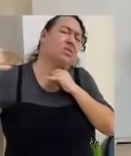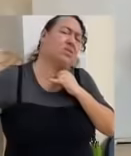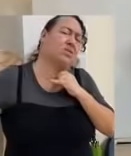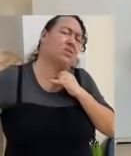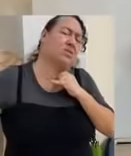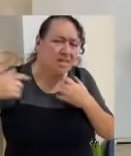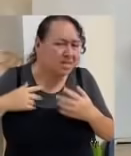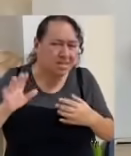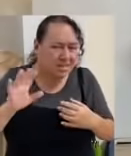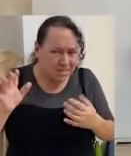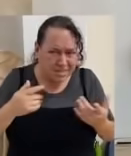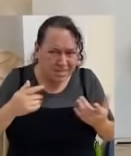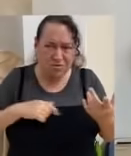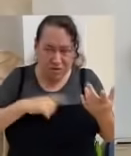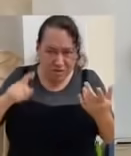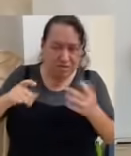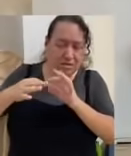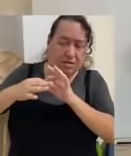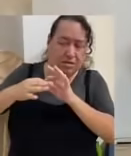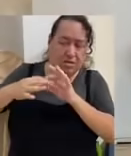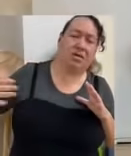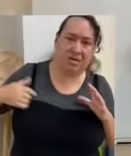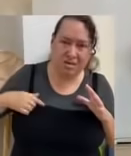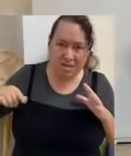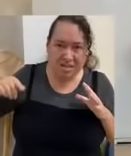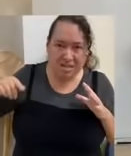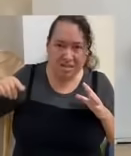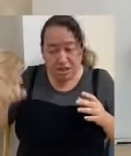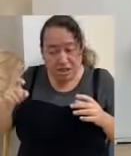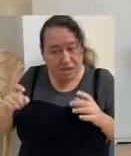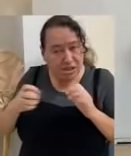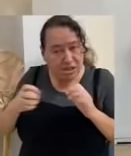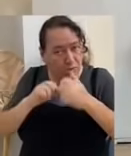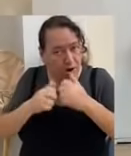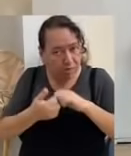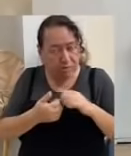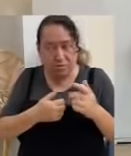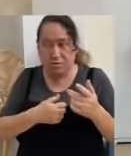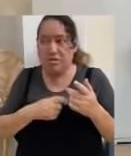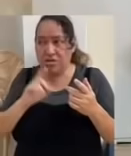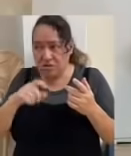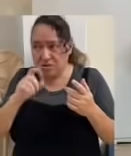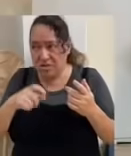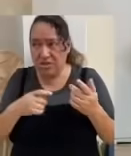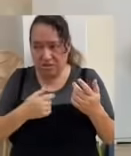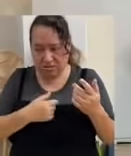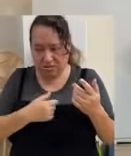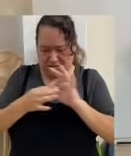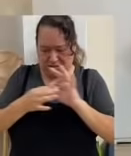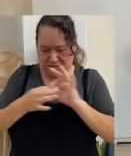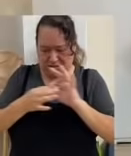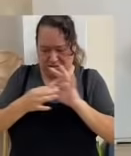in the possessions. The problem is your relationship with the $100 bills.